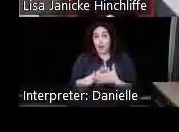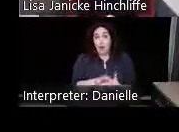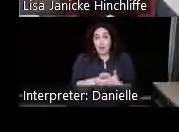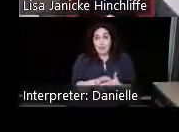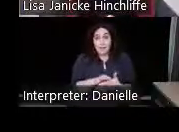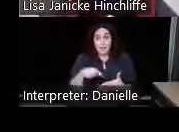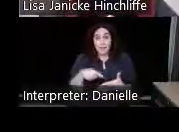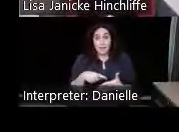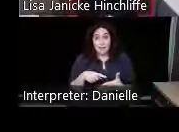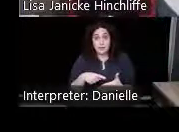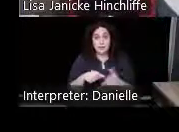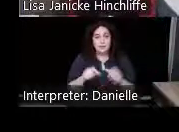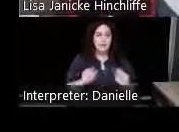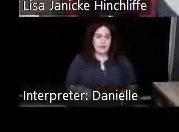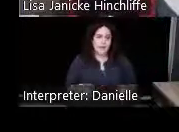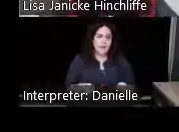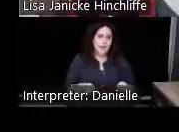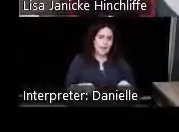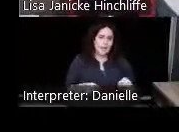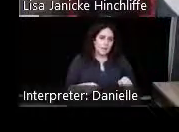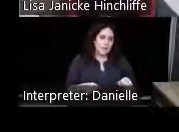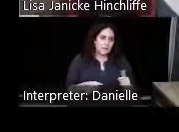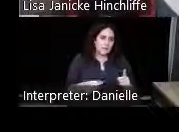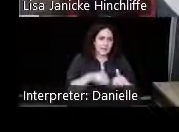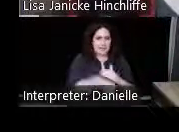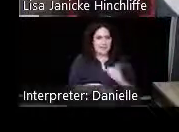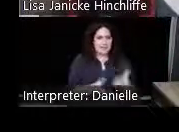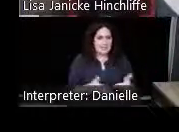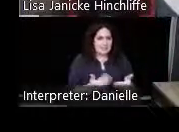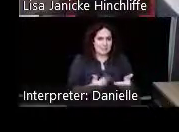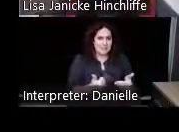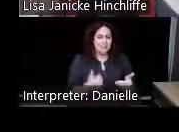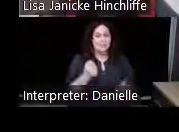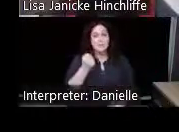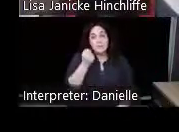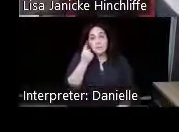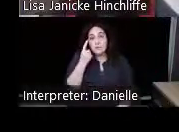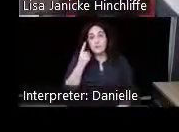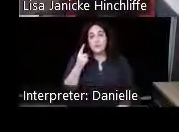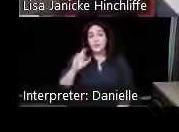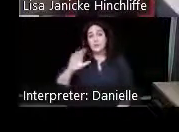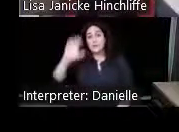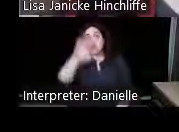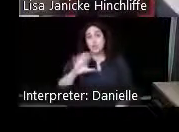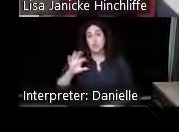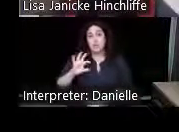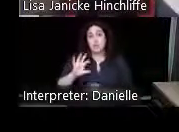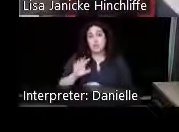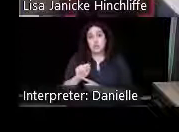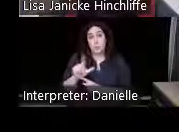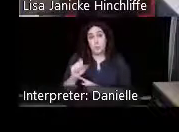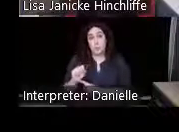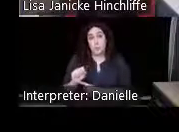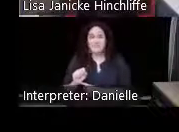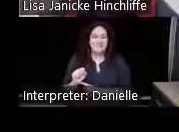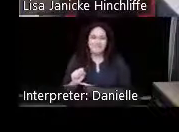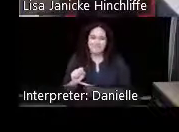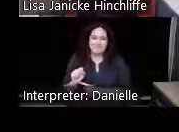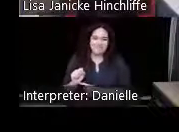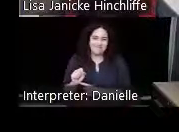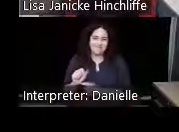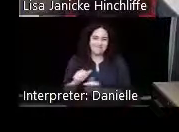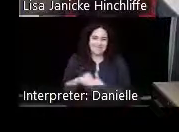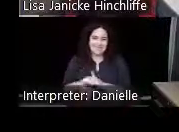be navigated, but there are major accessibility issues with the search tools that are given. Often